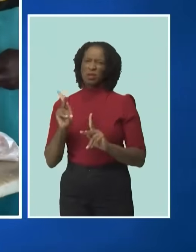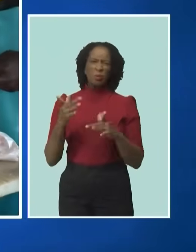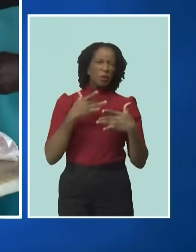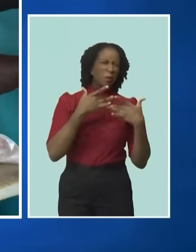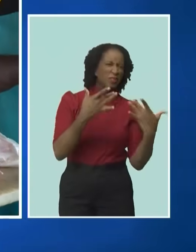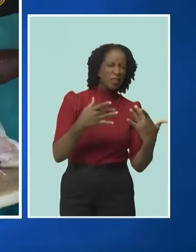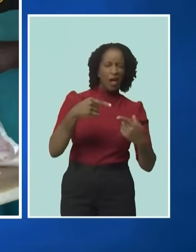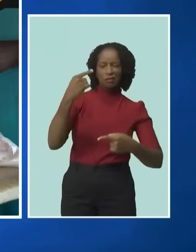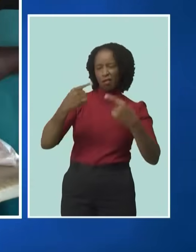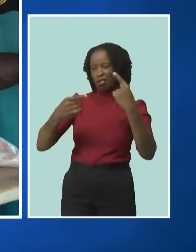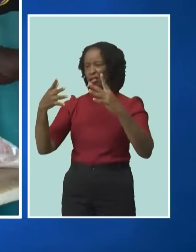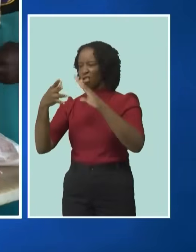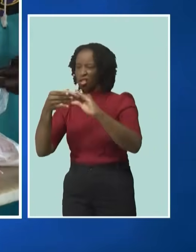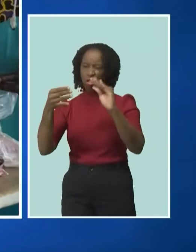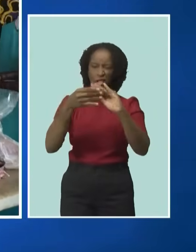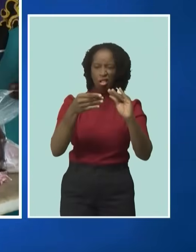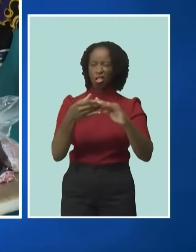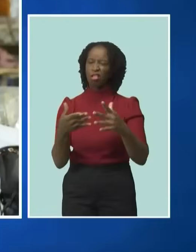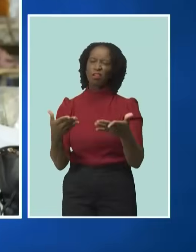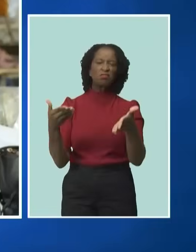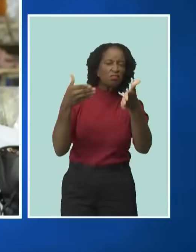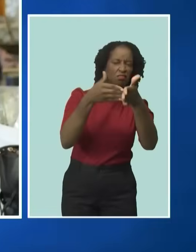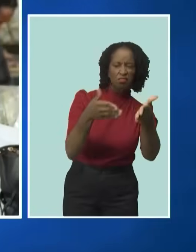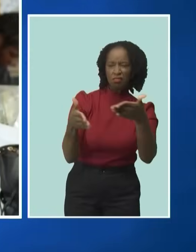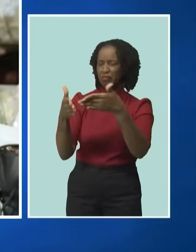would say all kind of things, and you know, but